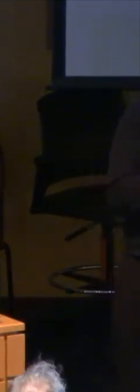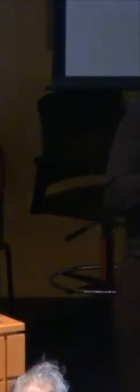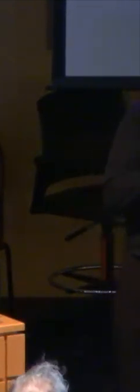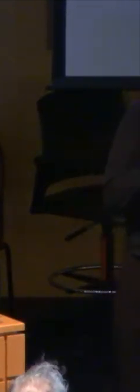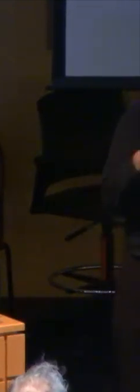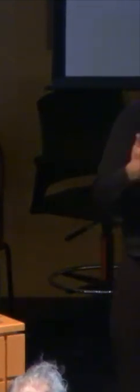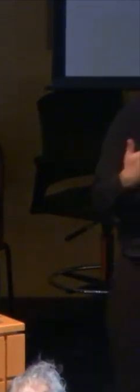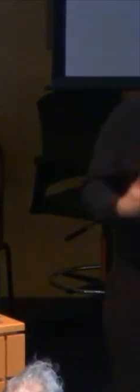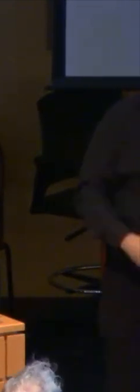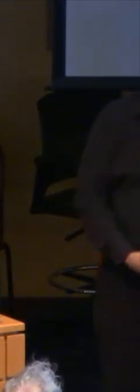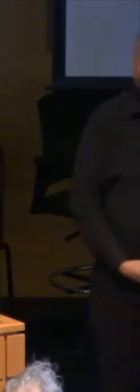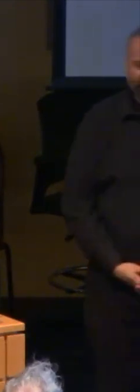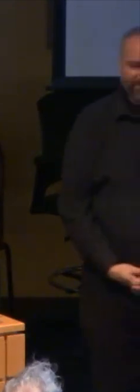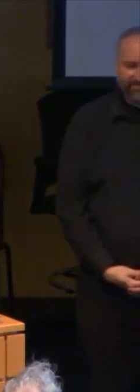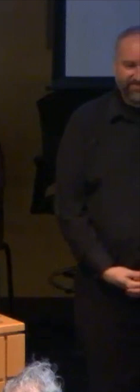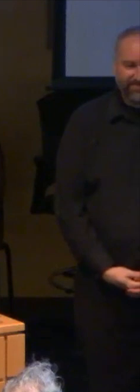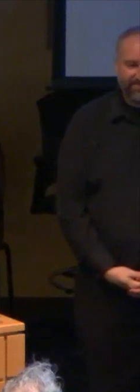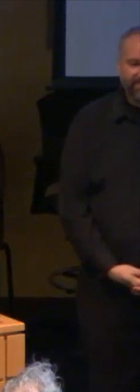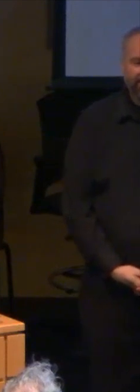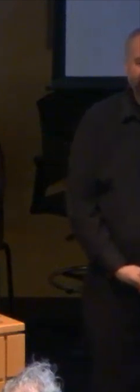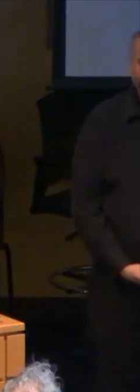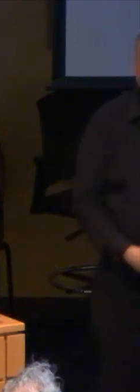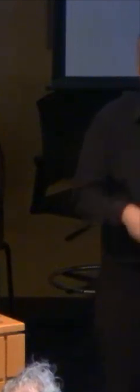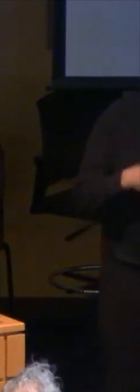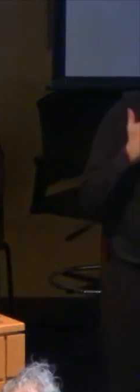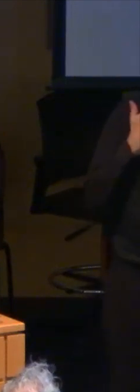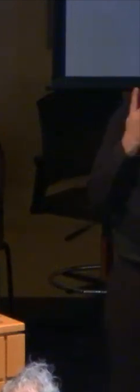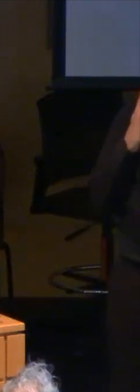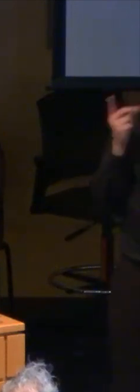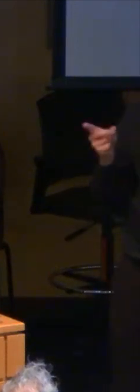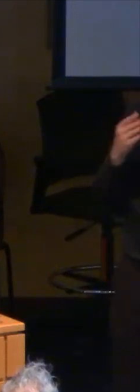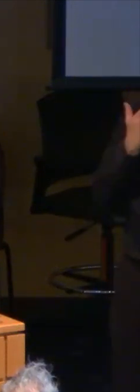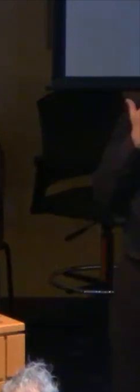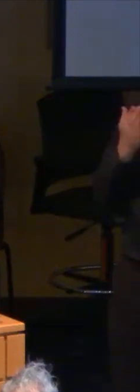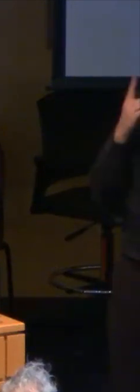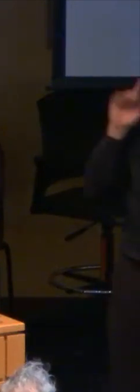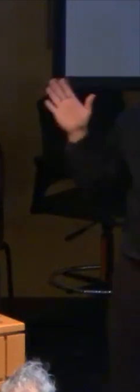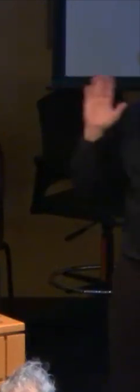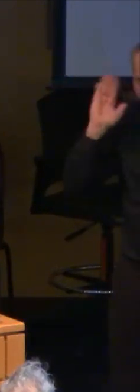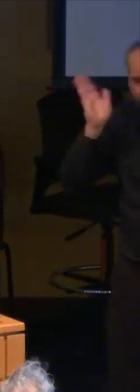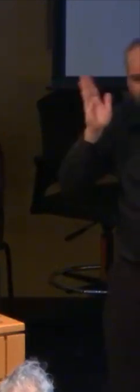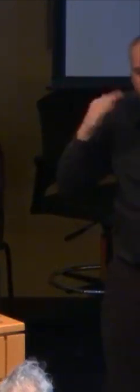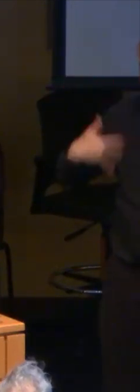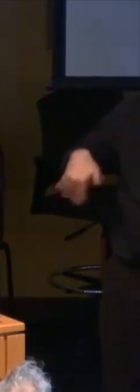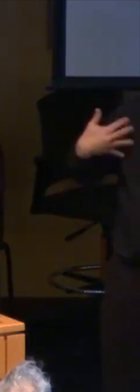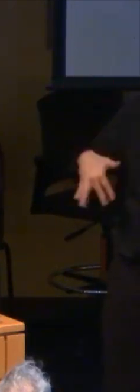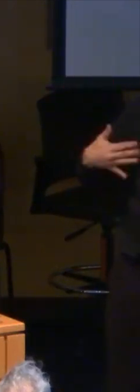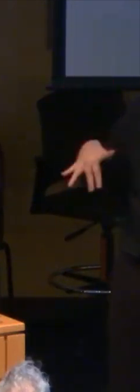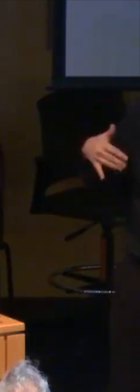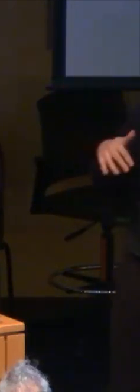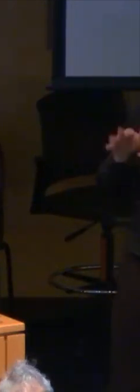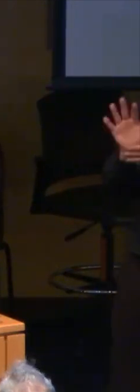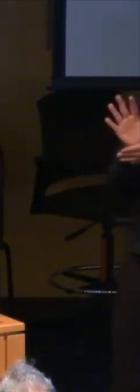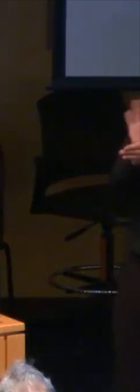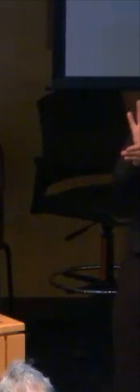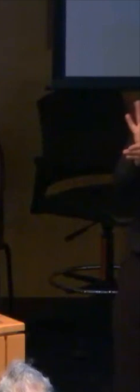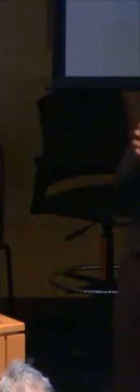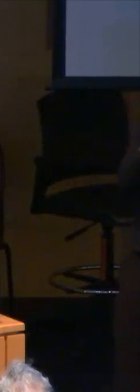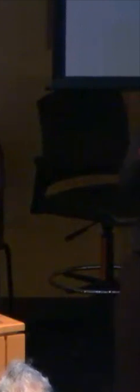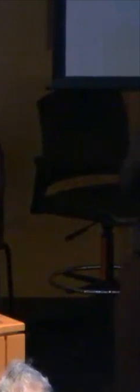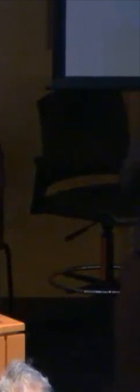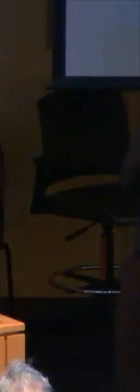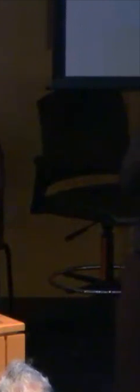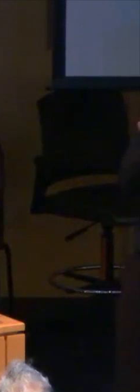Fiamma, it's good to see you. Again, thanks for your talk. I was struck by the video of your PhD students